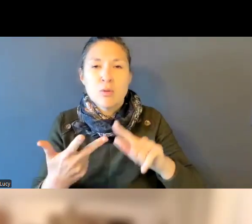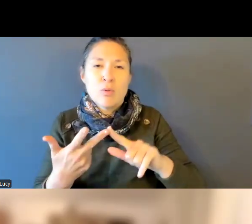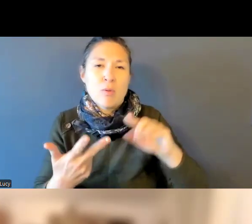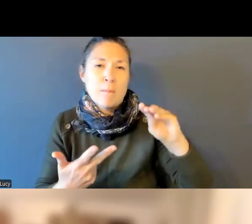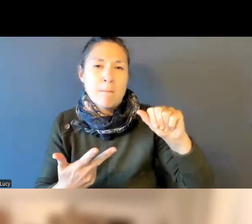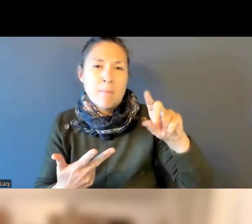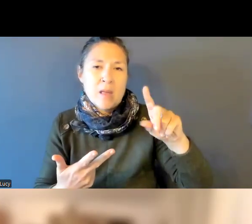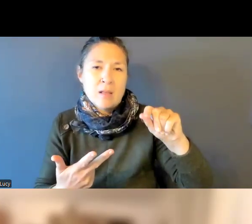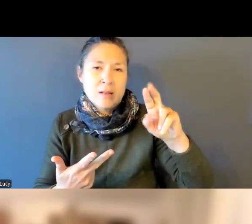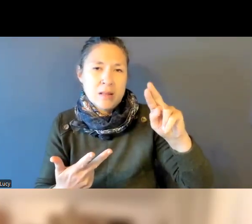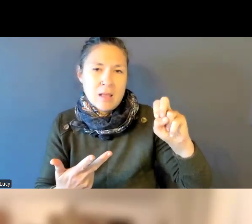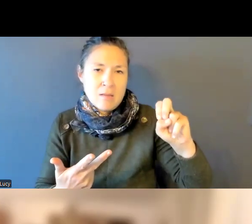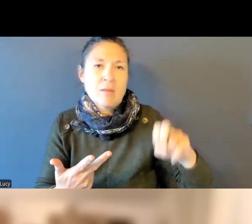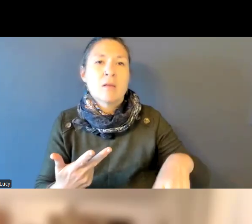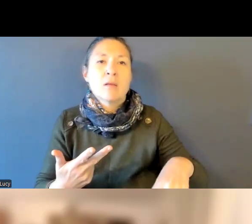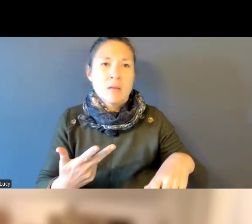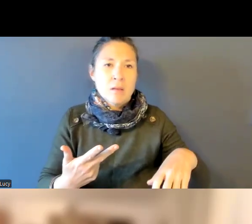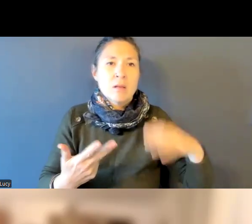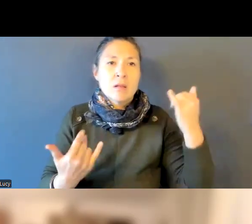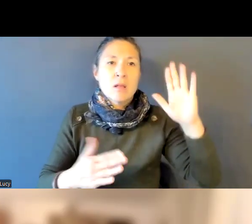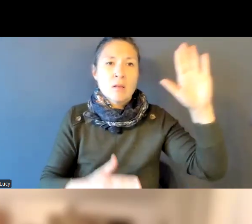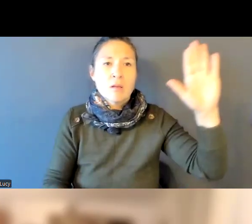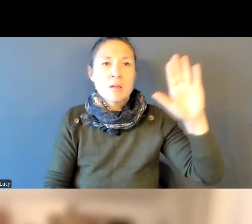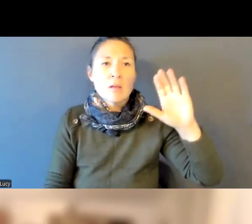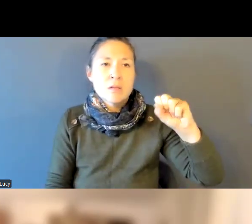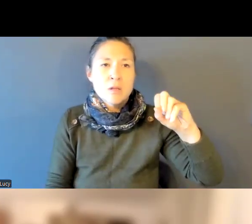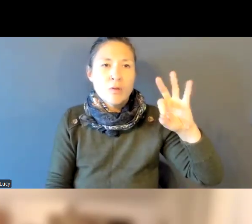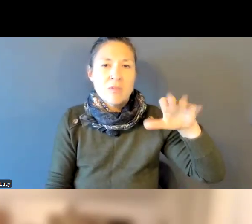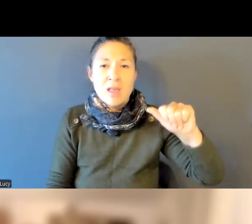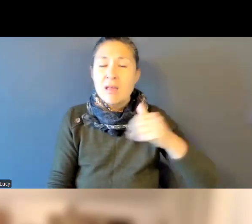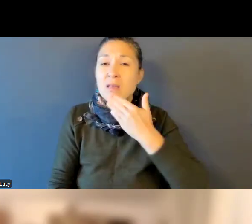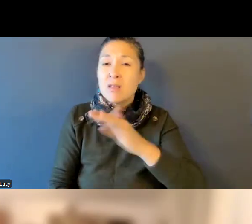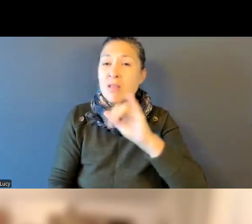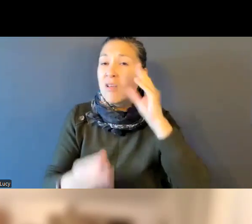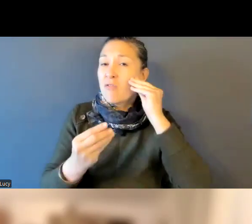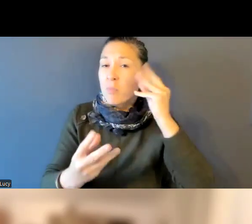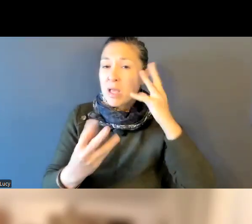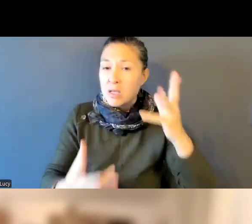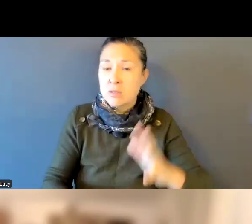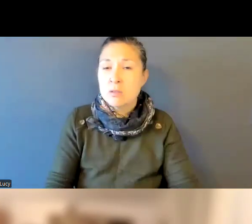Thanks. I appreciate this information, and